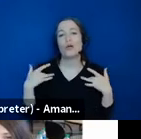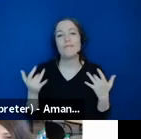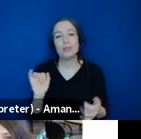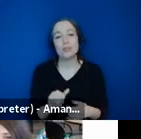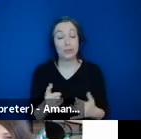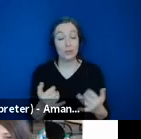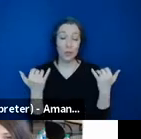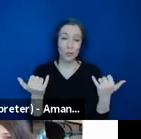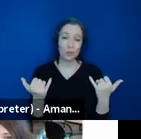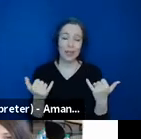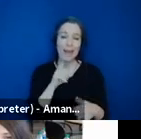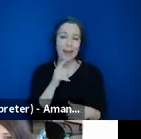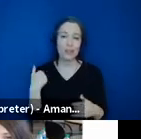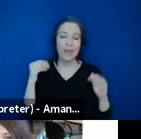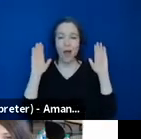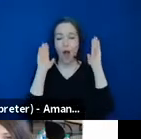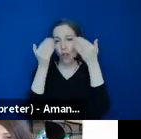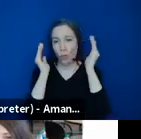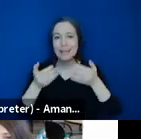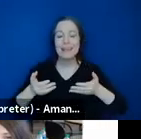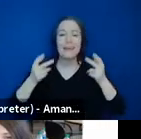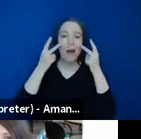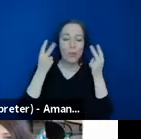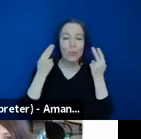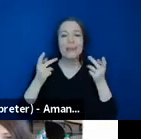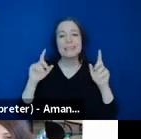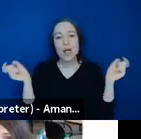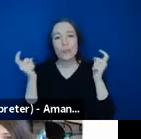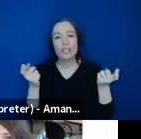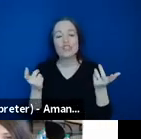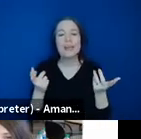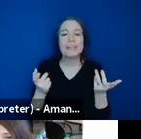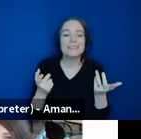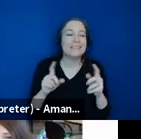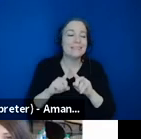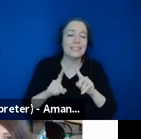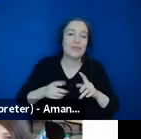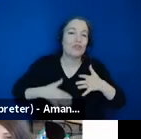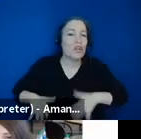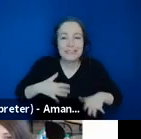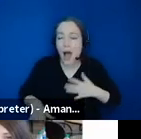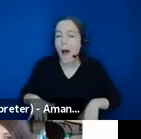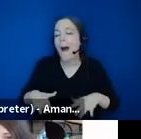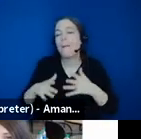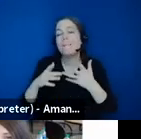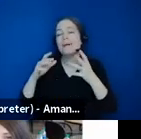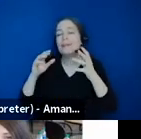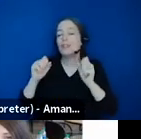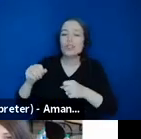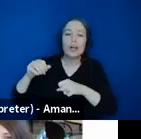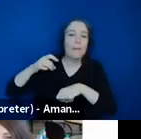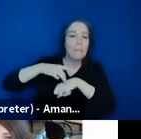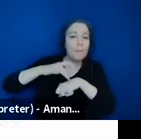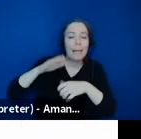so students dressed up and there are prizes awarded. You could paint pumpkins, a lot of cool festivities went on today, which is nice.